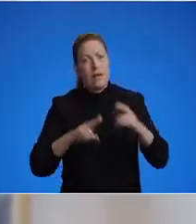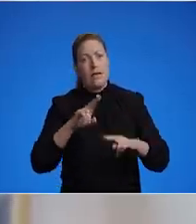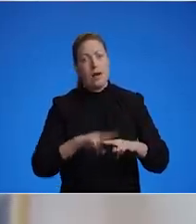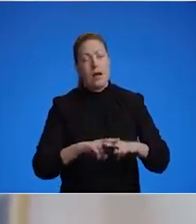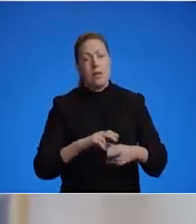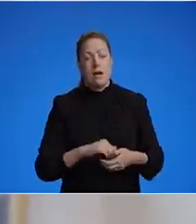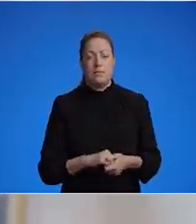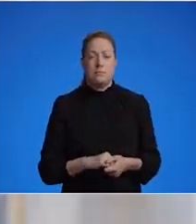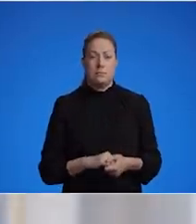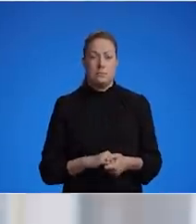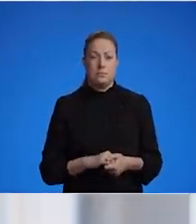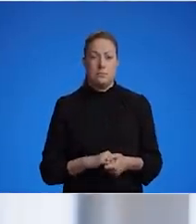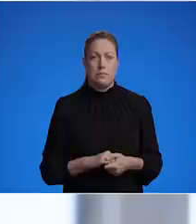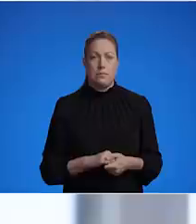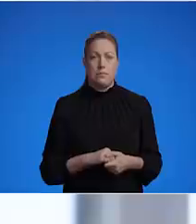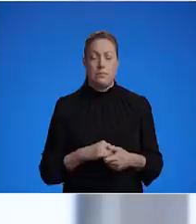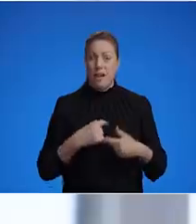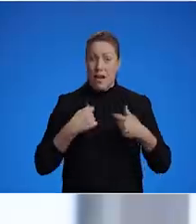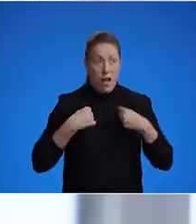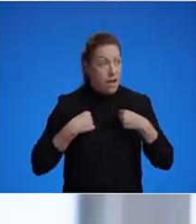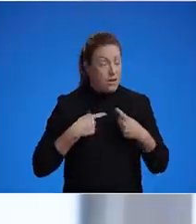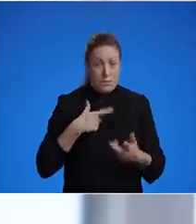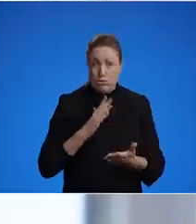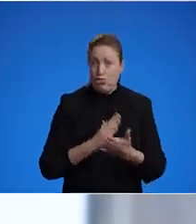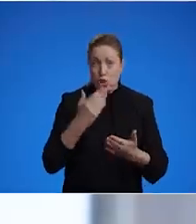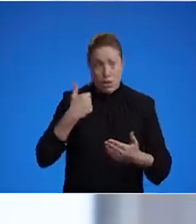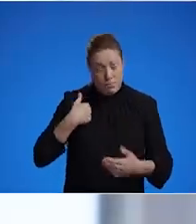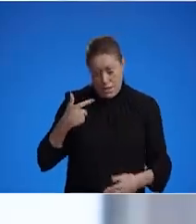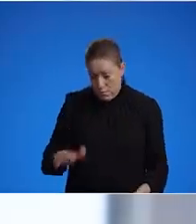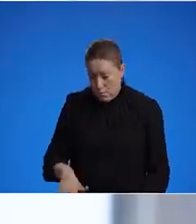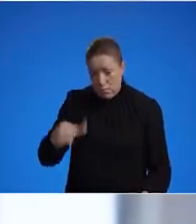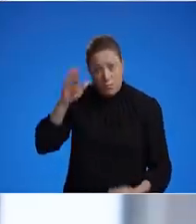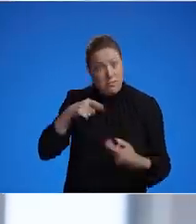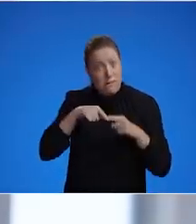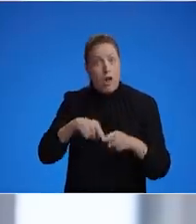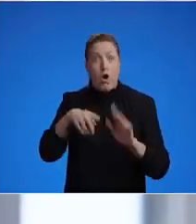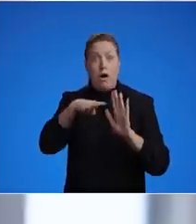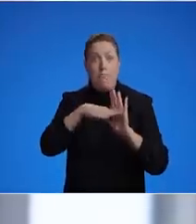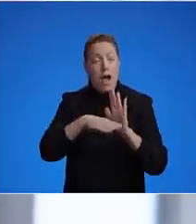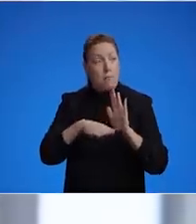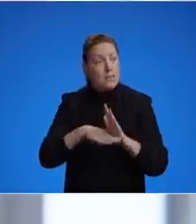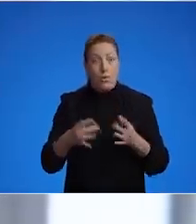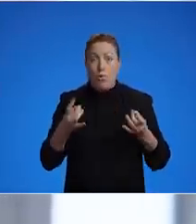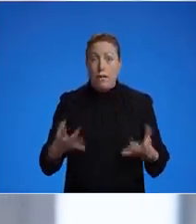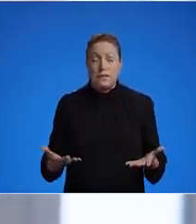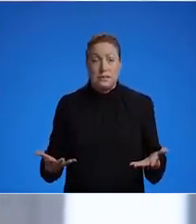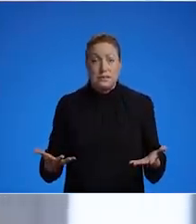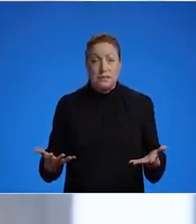And he said to him, Master, I have kept all these from my earliest days.